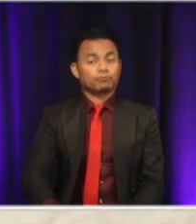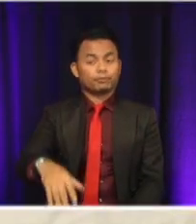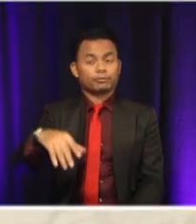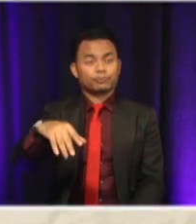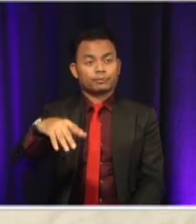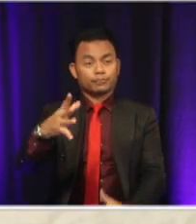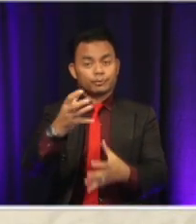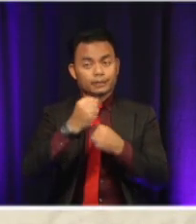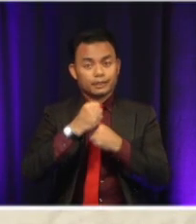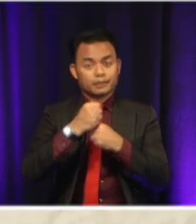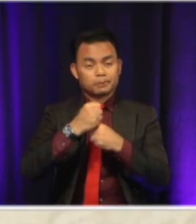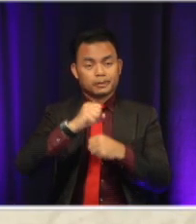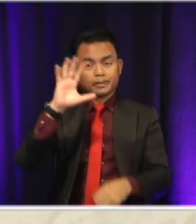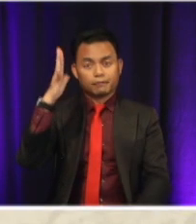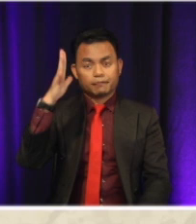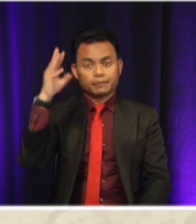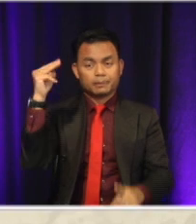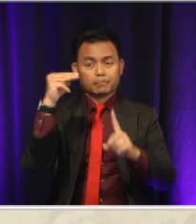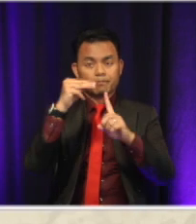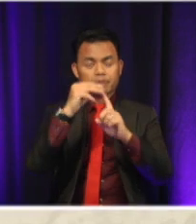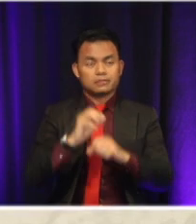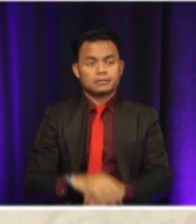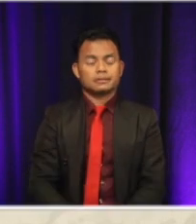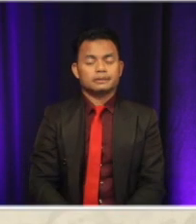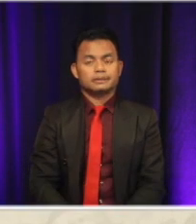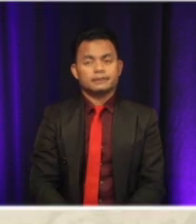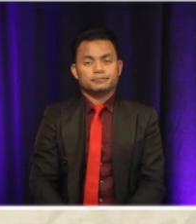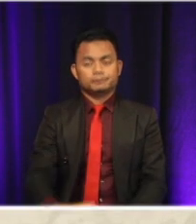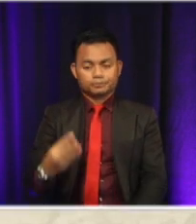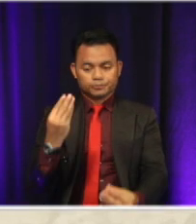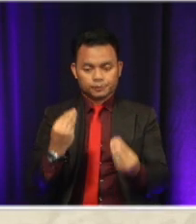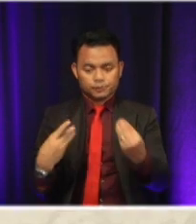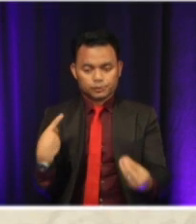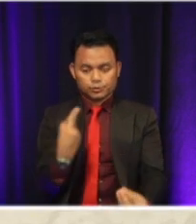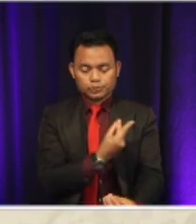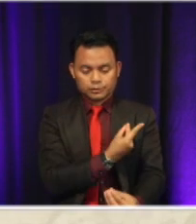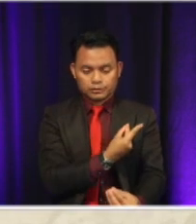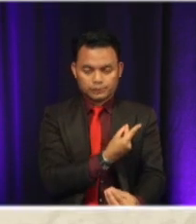marks. If you're going to provide background information that could